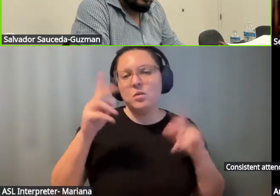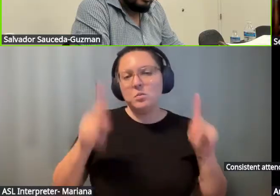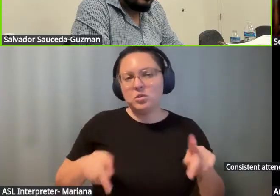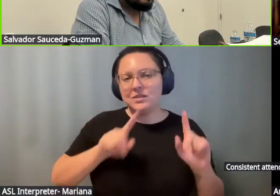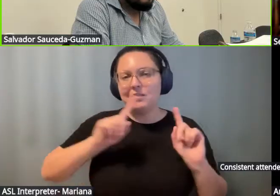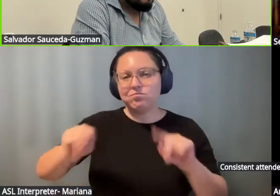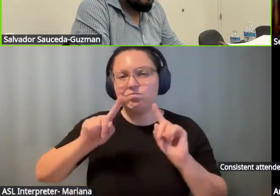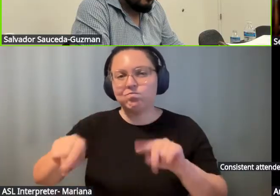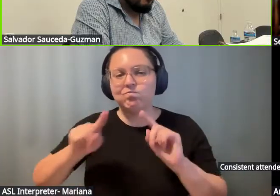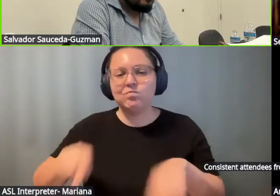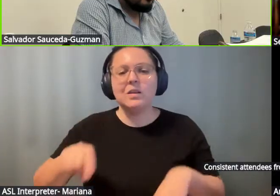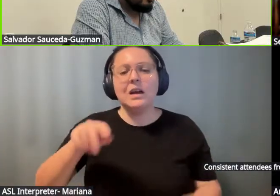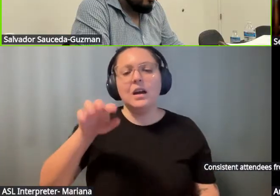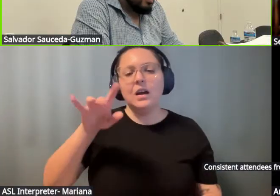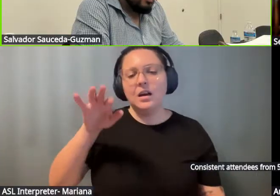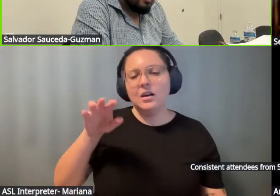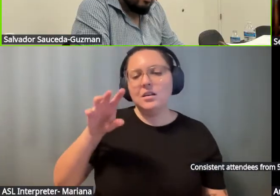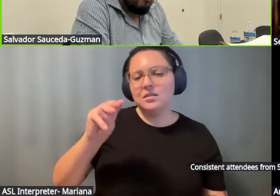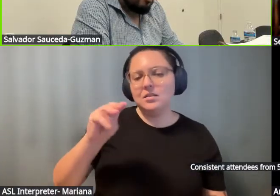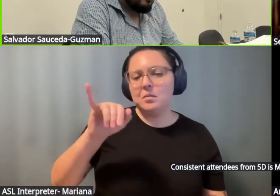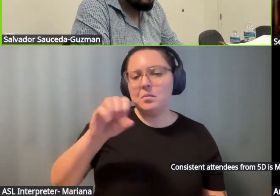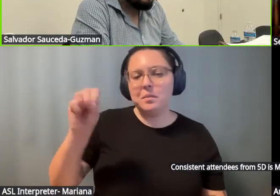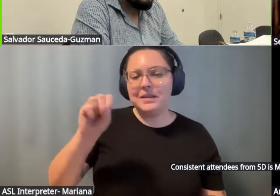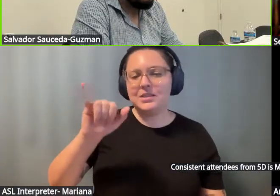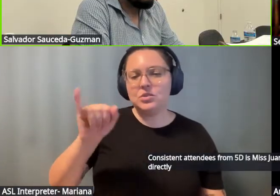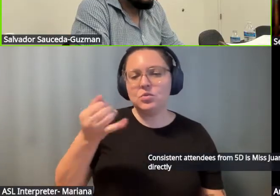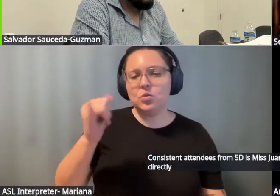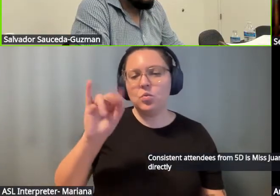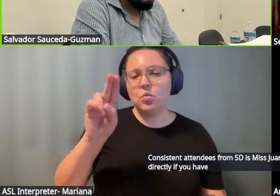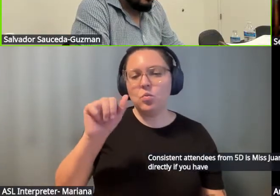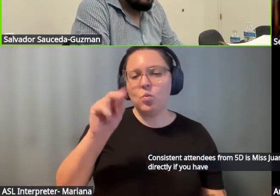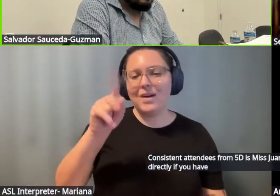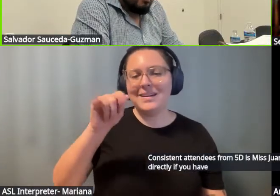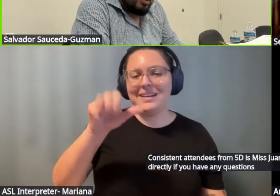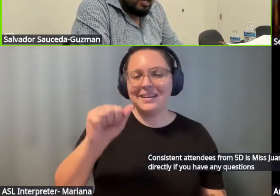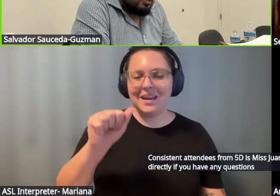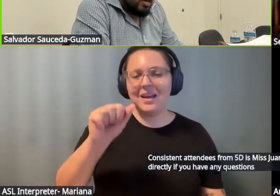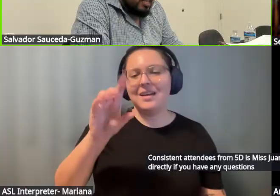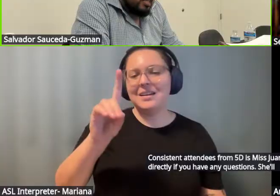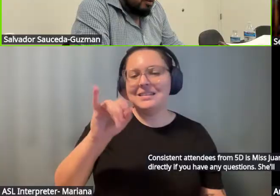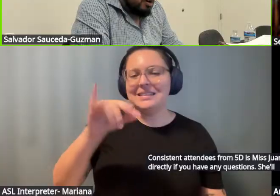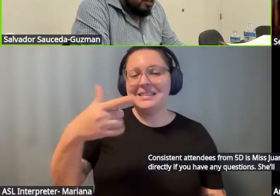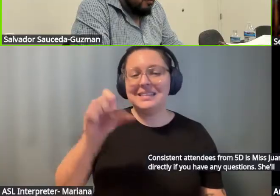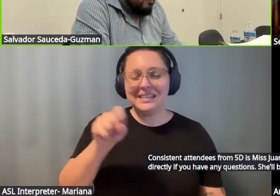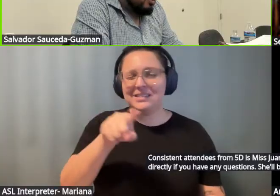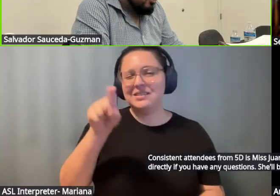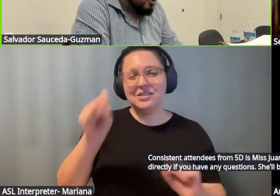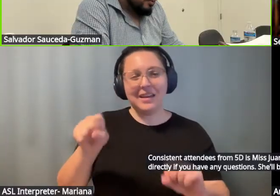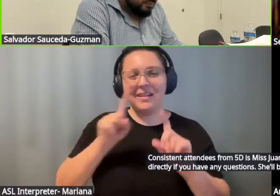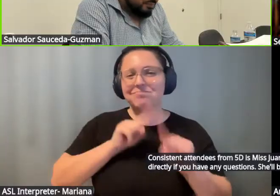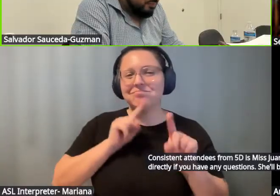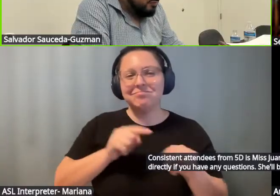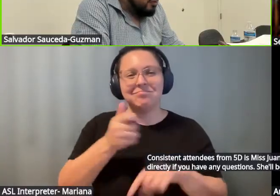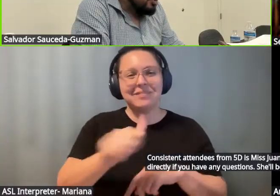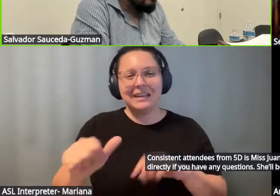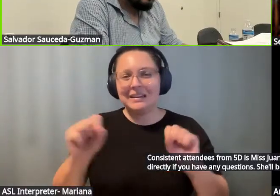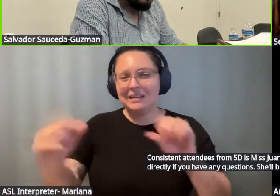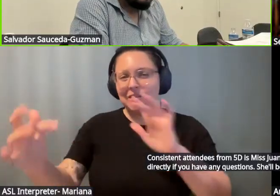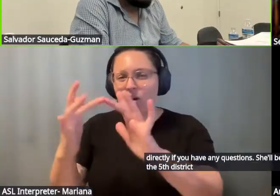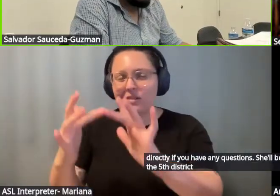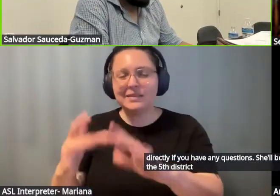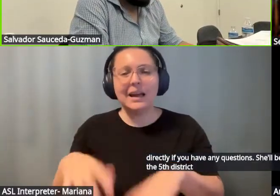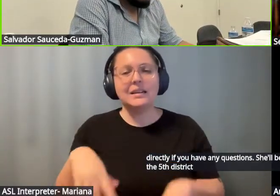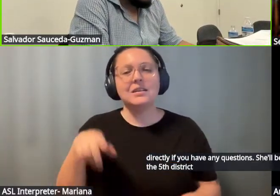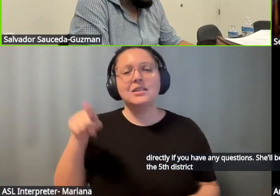Ms. Juanita Diggs. Feel free to message her directly if you have any questions. She'll be able to answer anything regarding the 5th district. She's